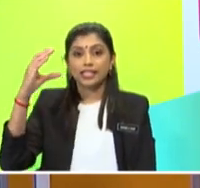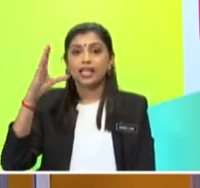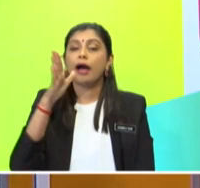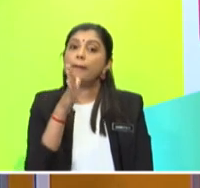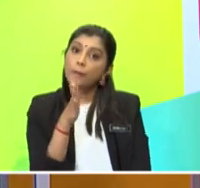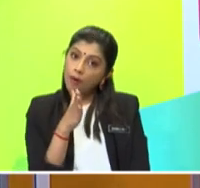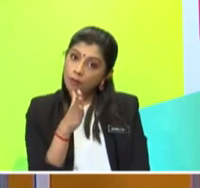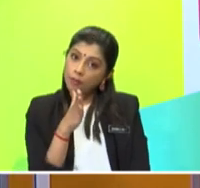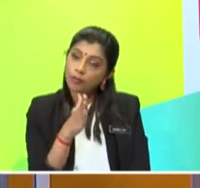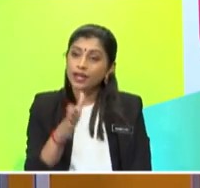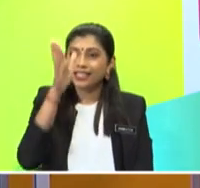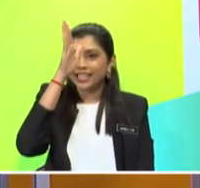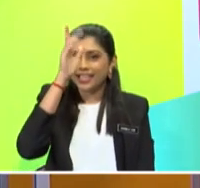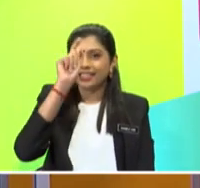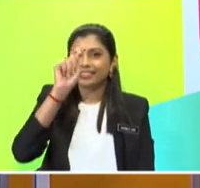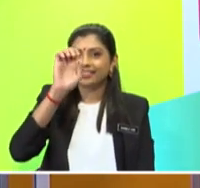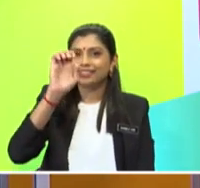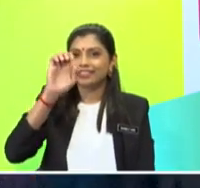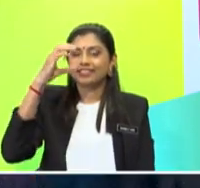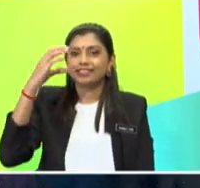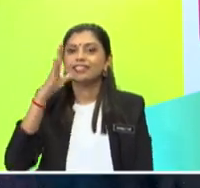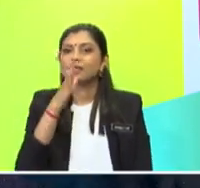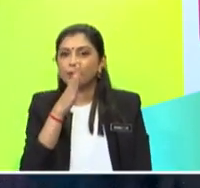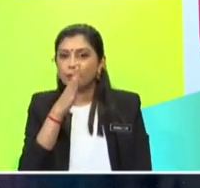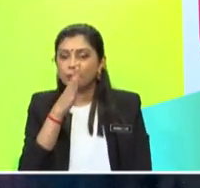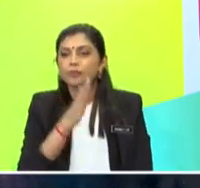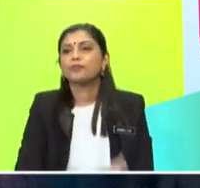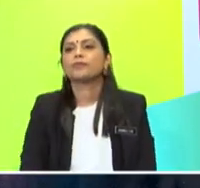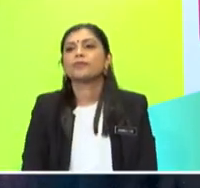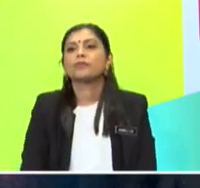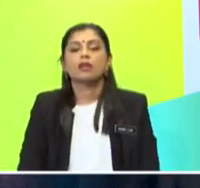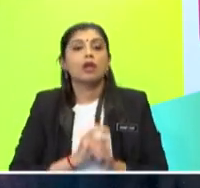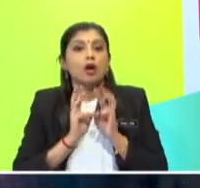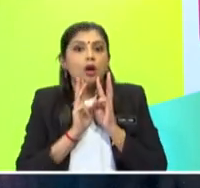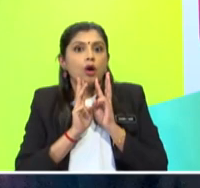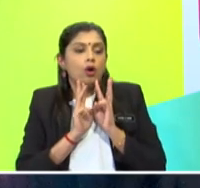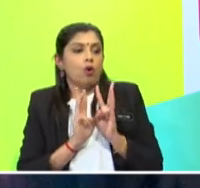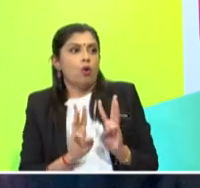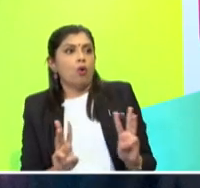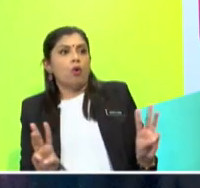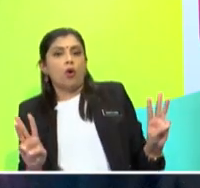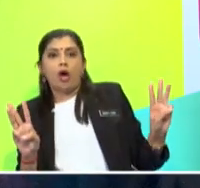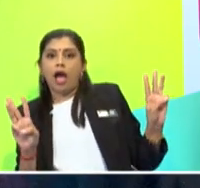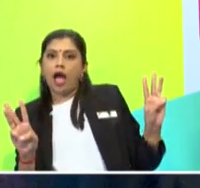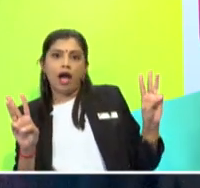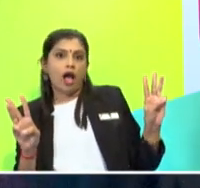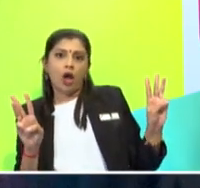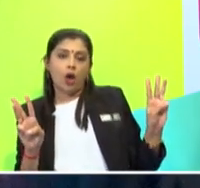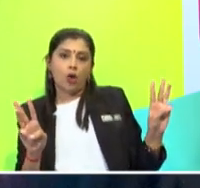T-E-E-C. Thank you. All right. That is, of course, an amazing formula to create a perfect paragraph. And